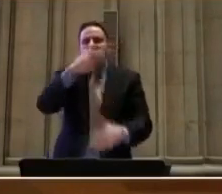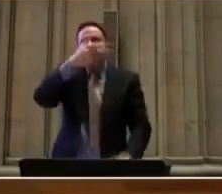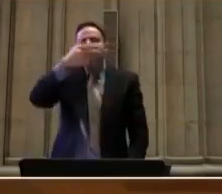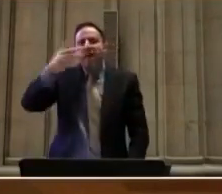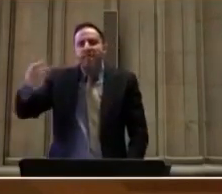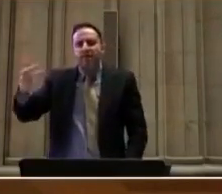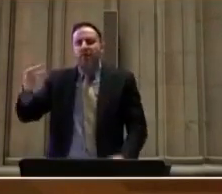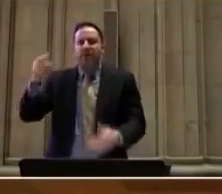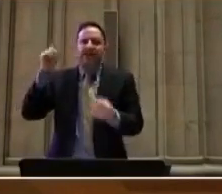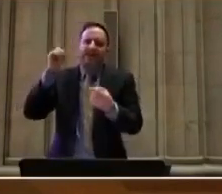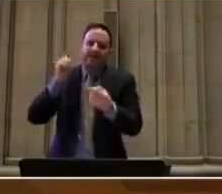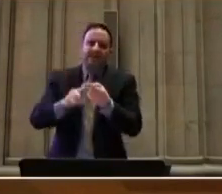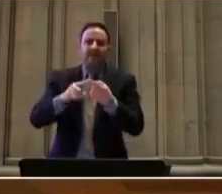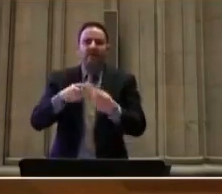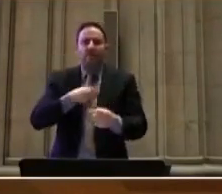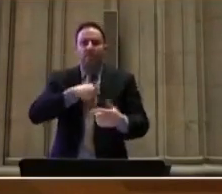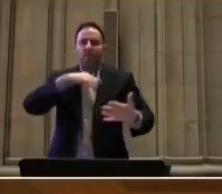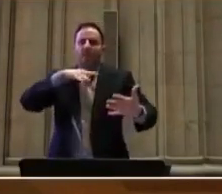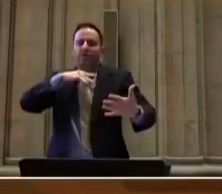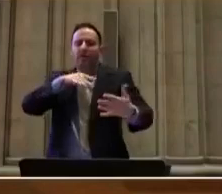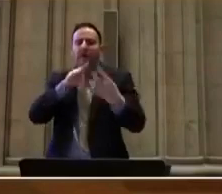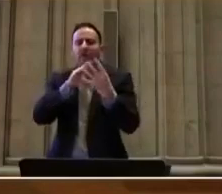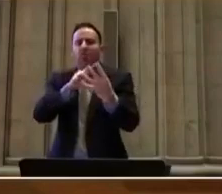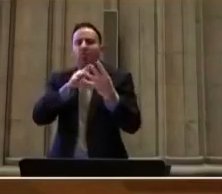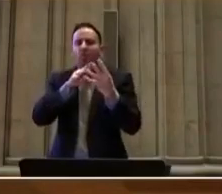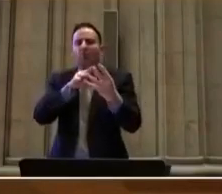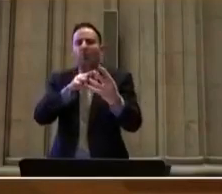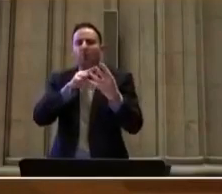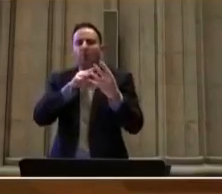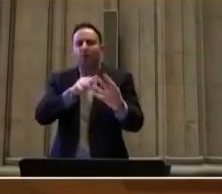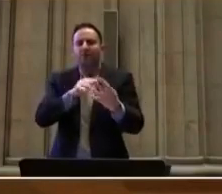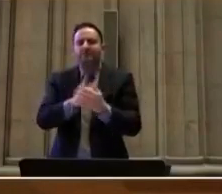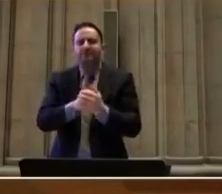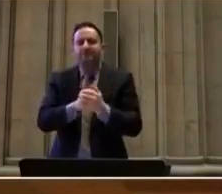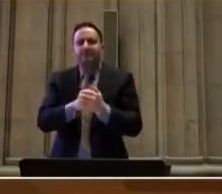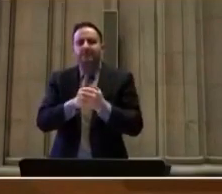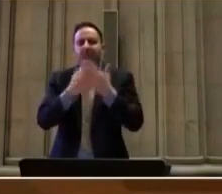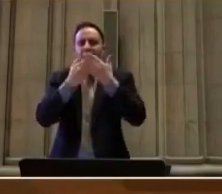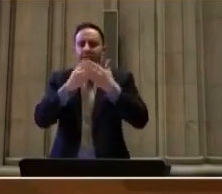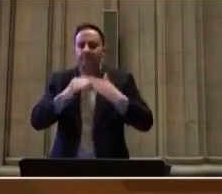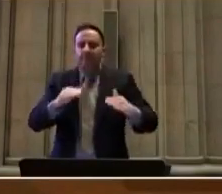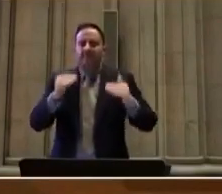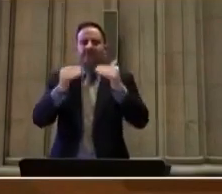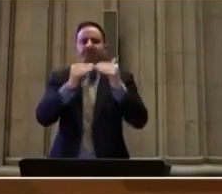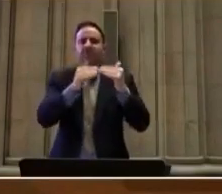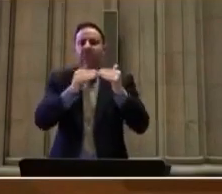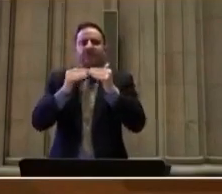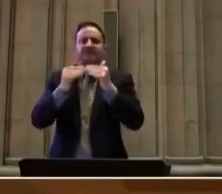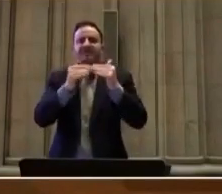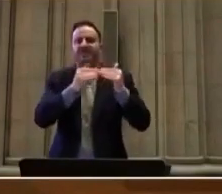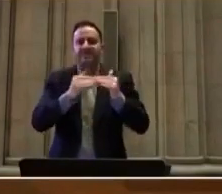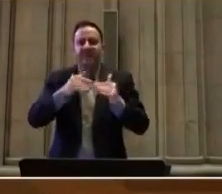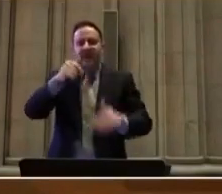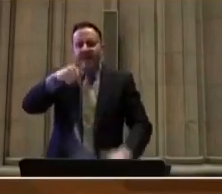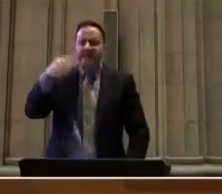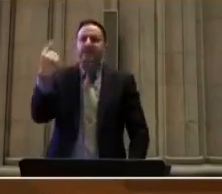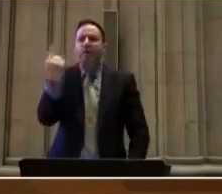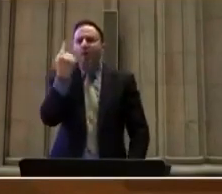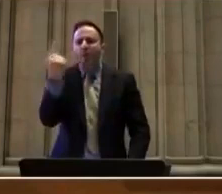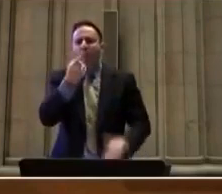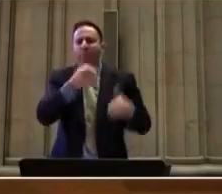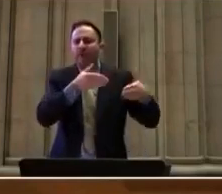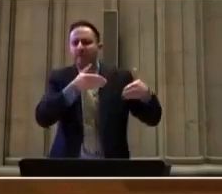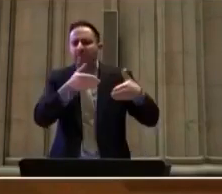justice, until we study war no more and peace and justice are the way we live. This is the only path